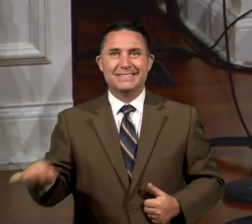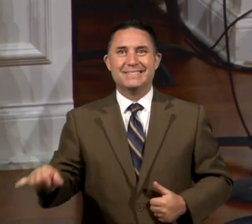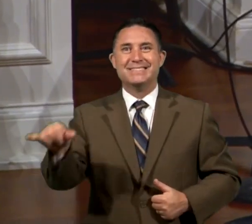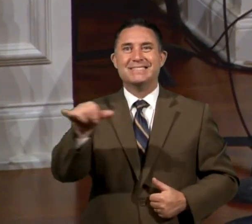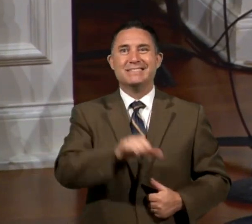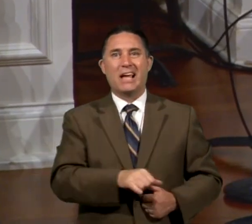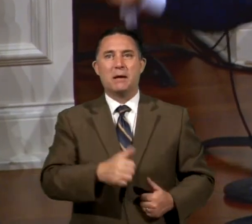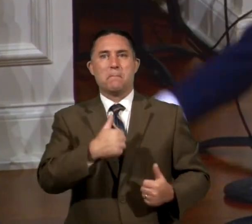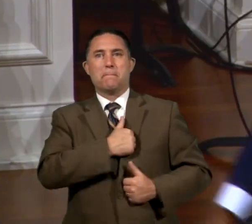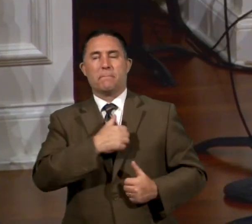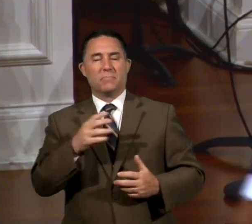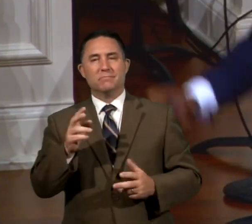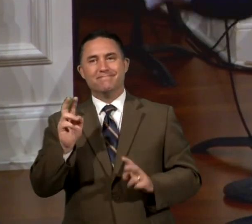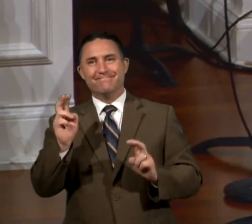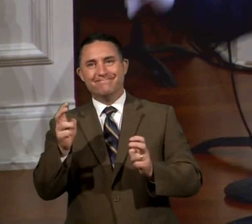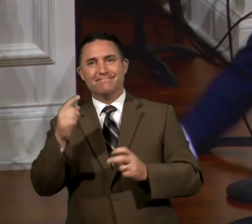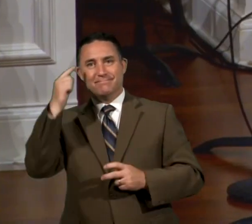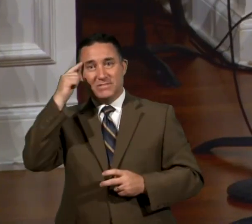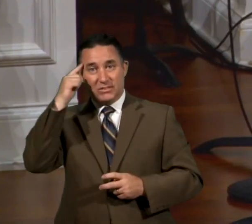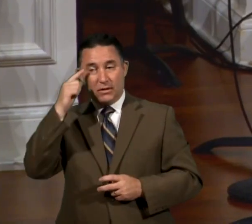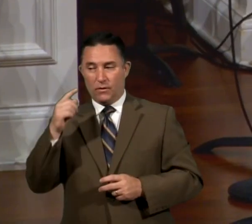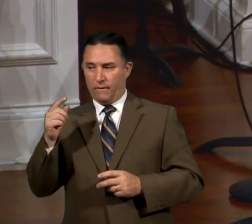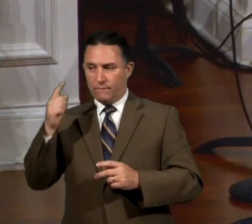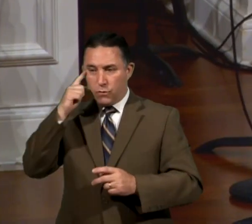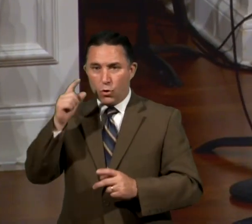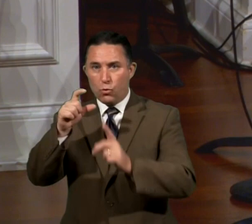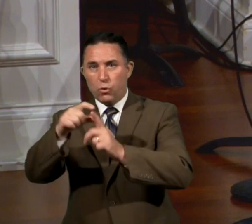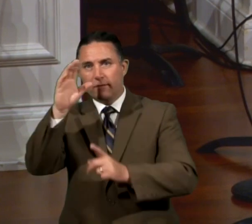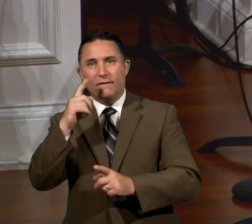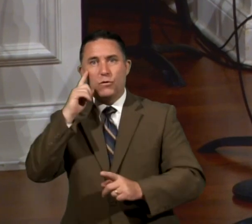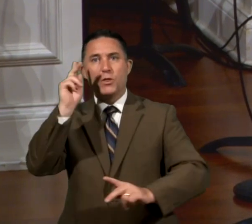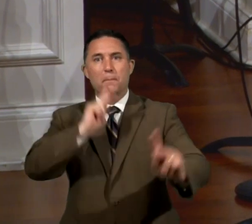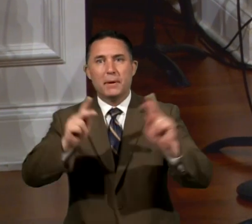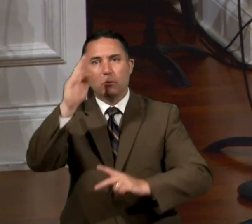same mentality for the word of God, for the people of God.